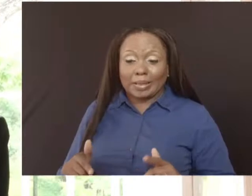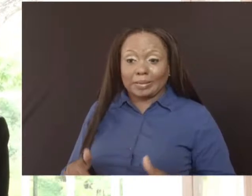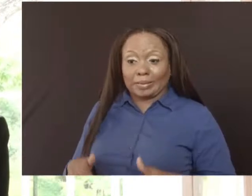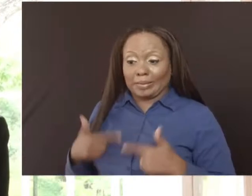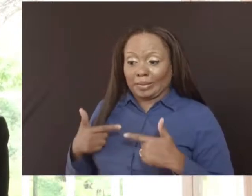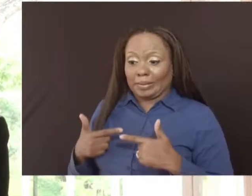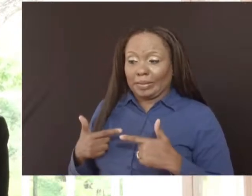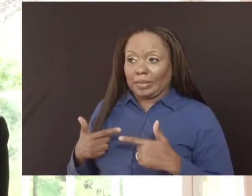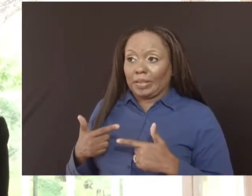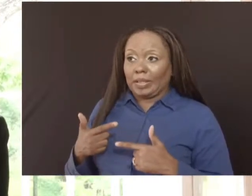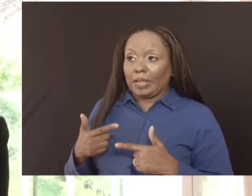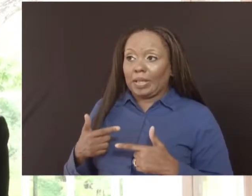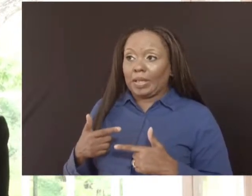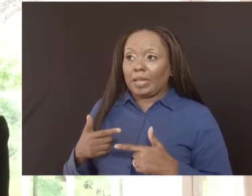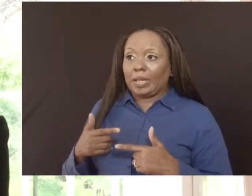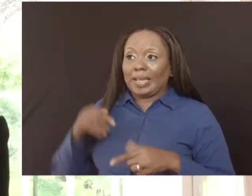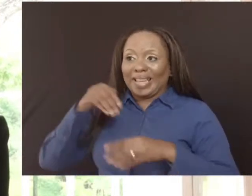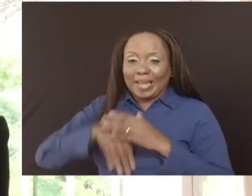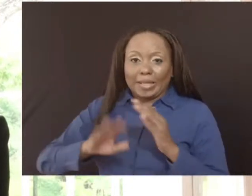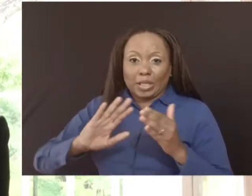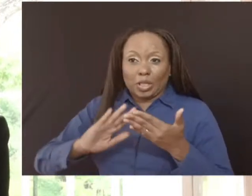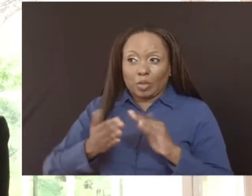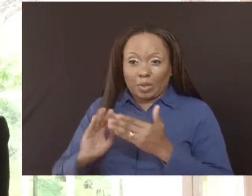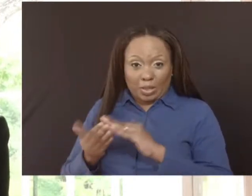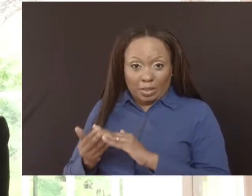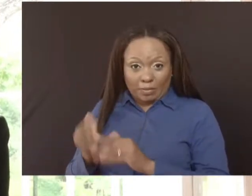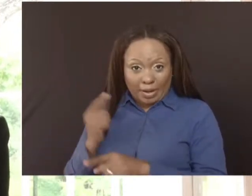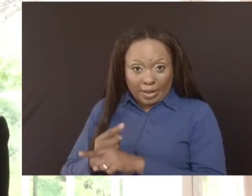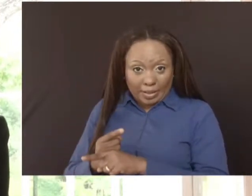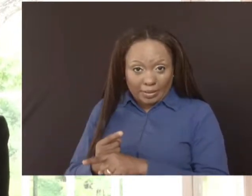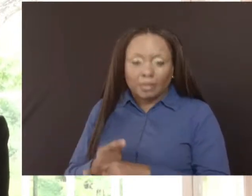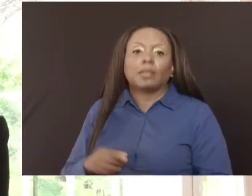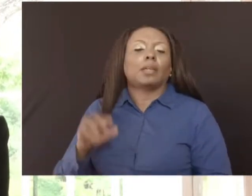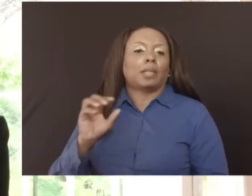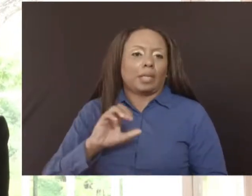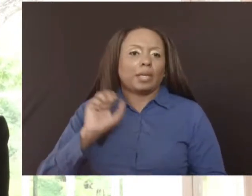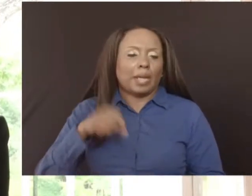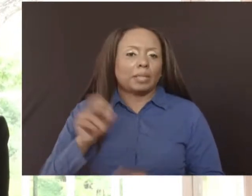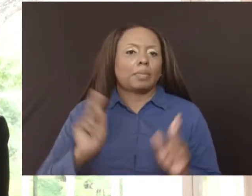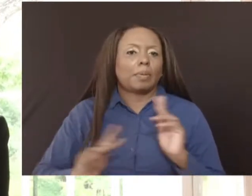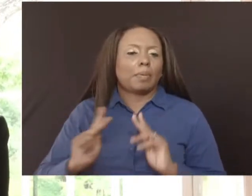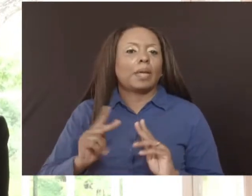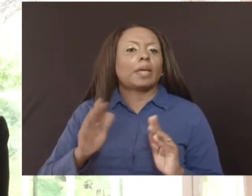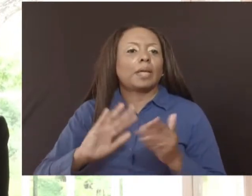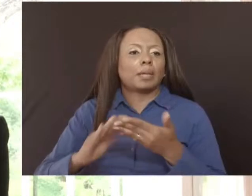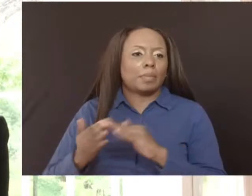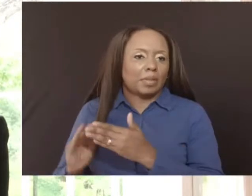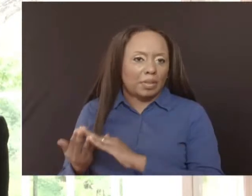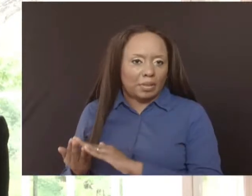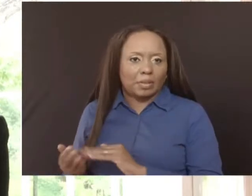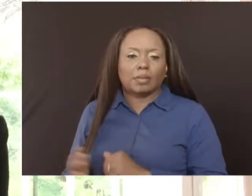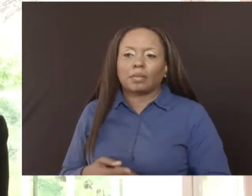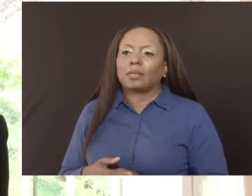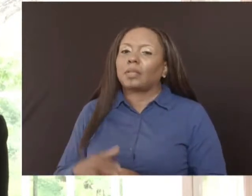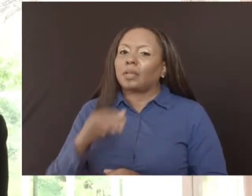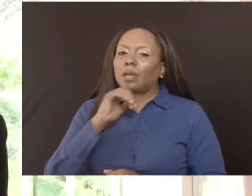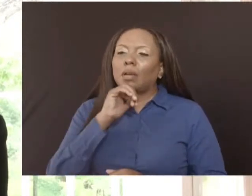that are in isolation facilities. We would have to get Correct. that information from Harrison Point, somebody